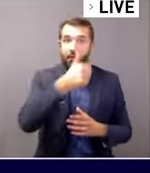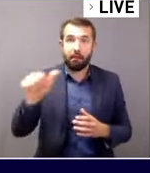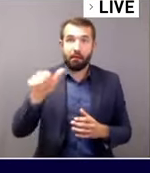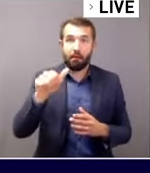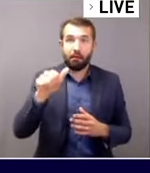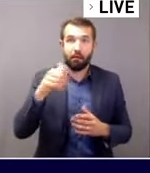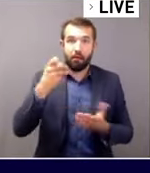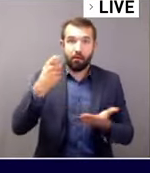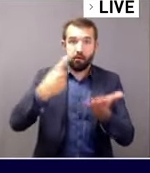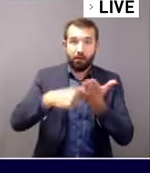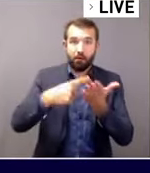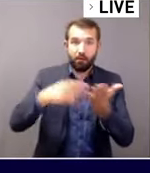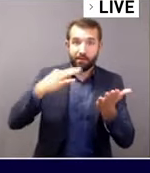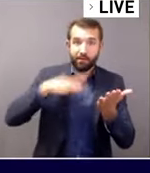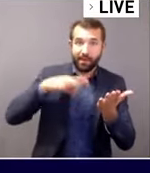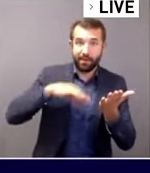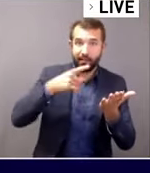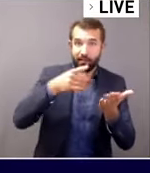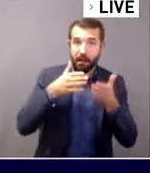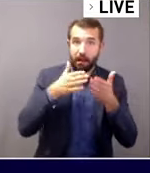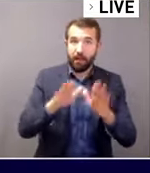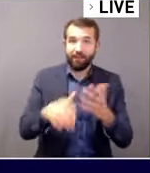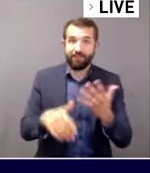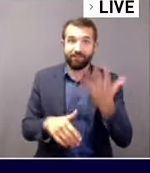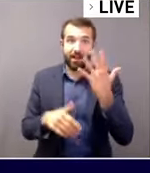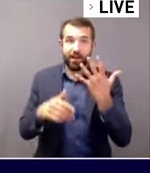more people coming in? So Emily,